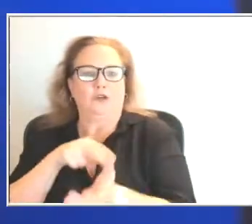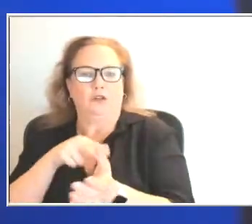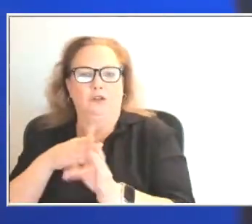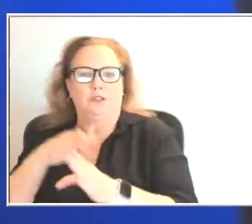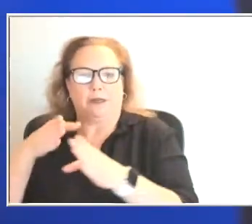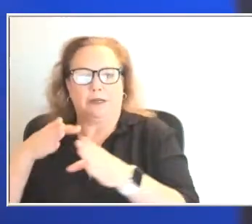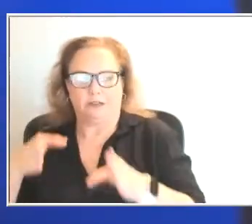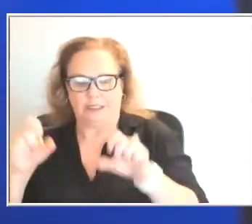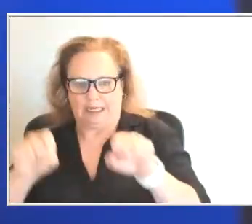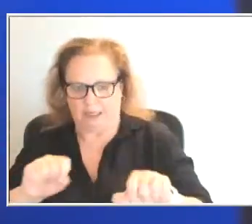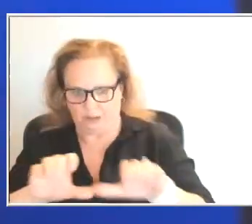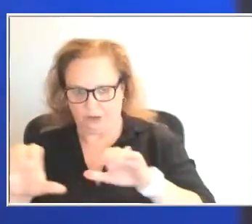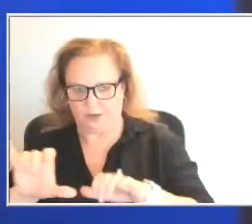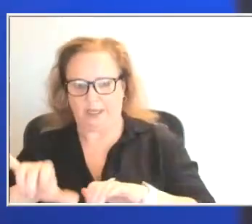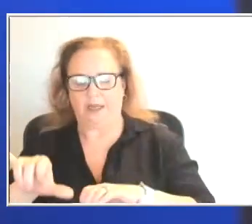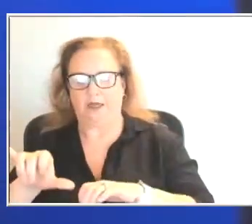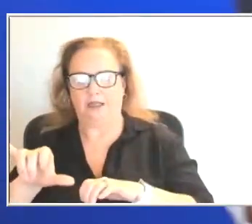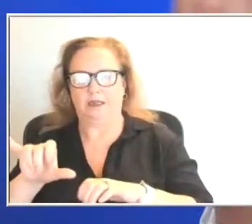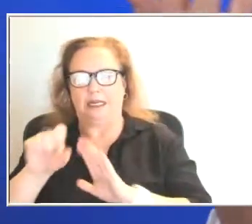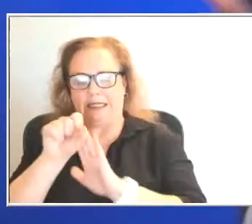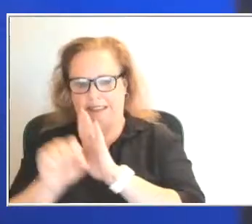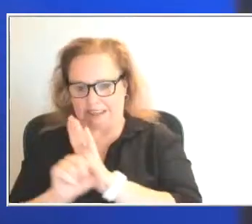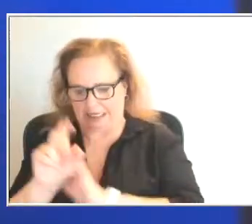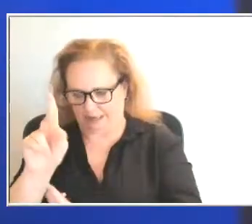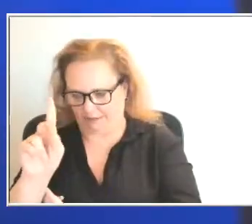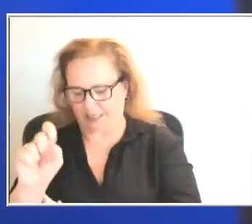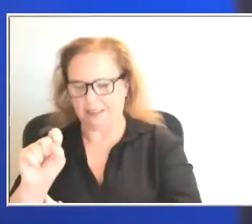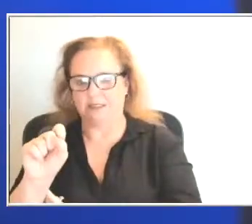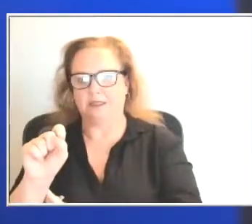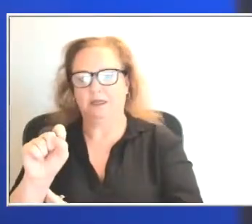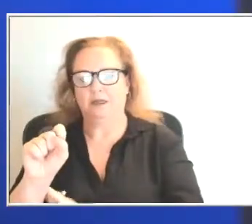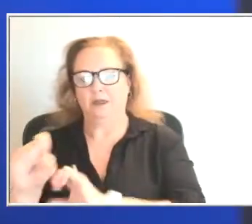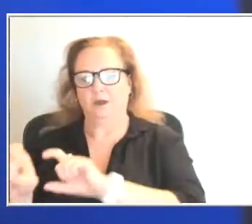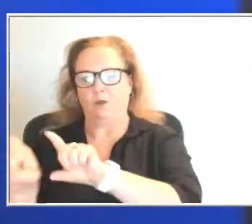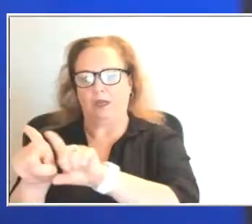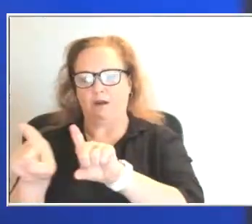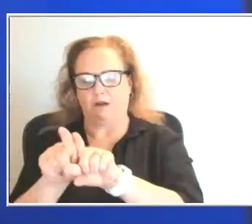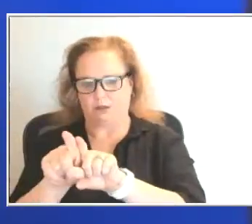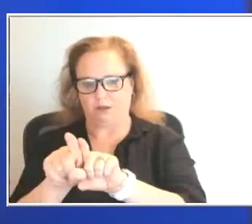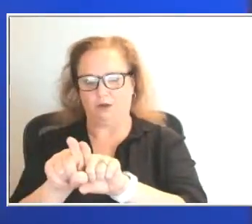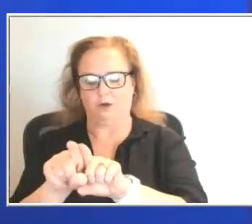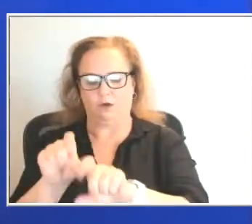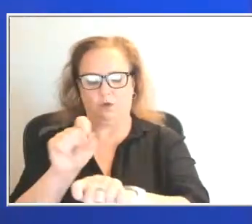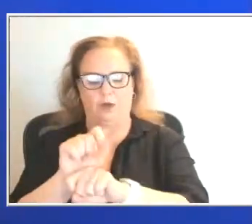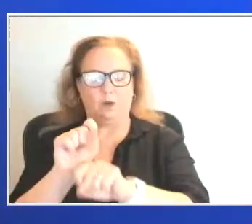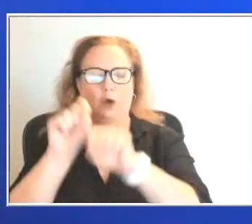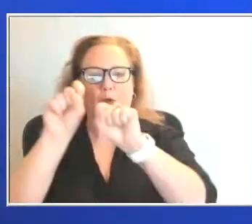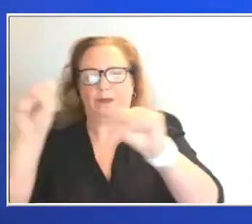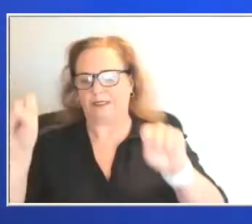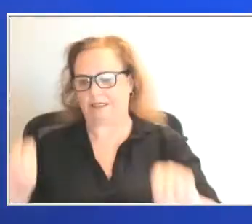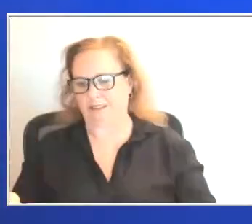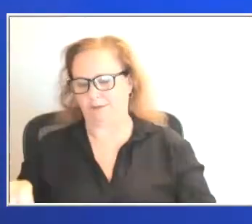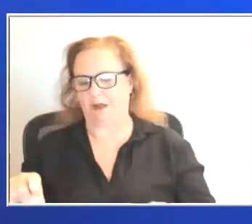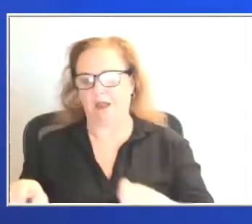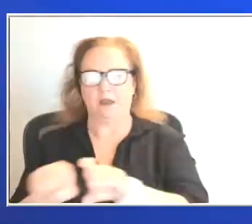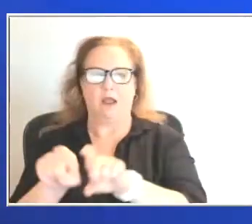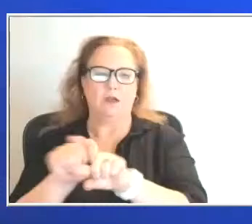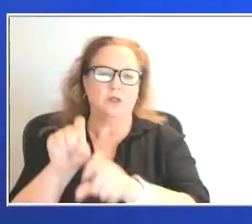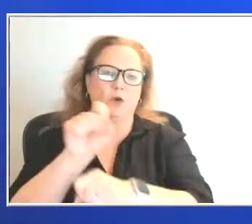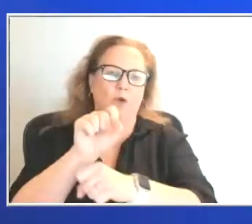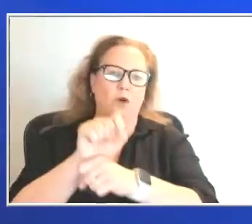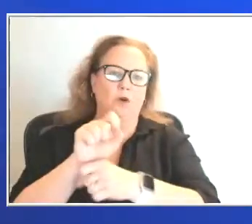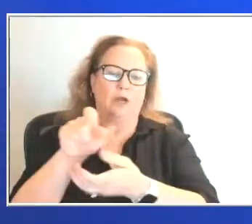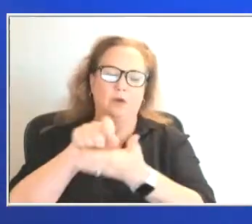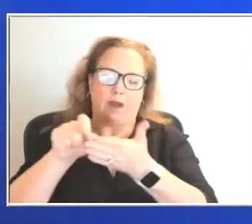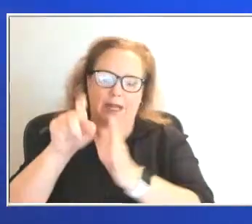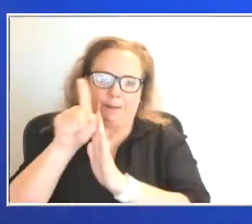that, at least in the state of Kansas. And then we can also, we work with the system. So I also work in writing policies